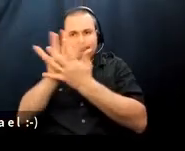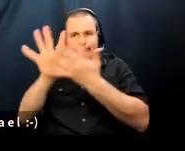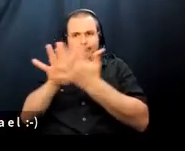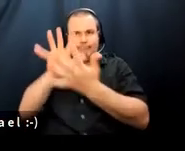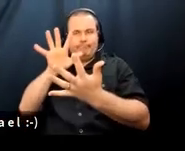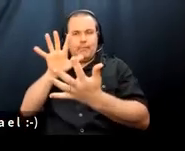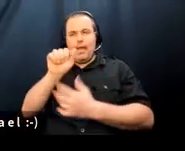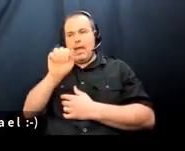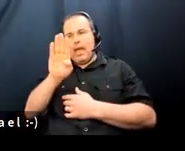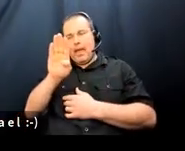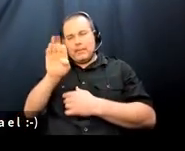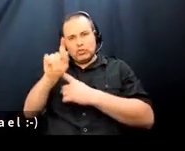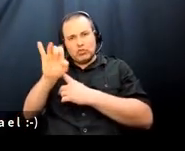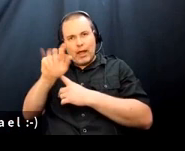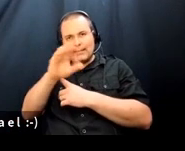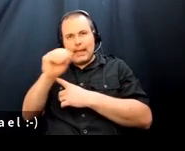inferential thinking.